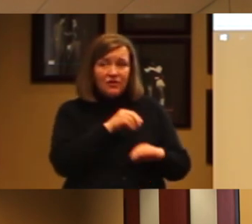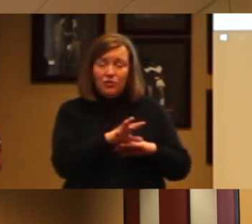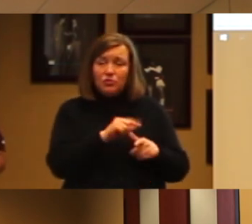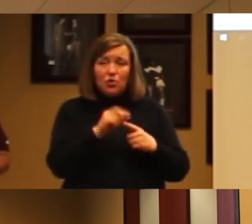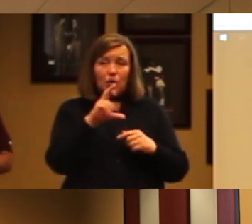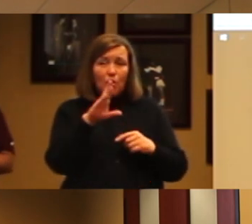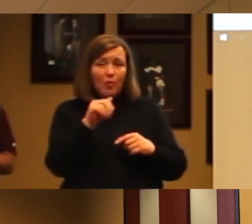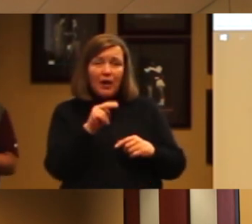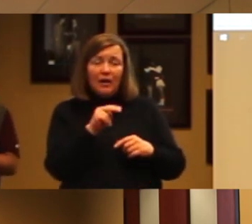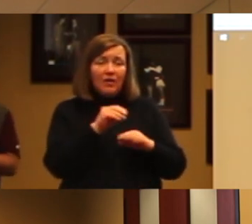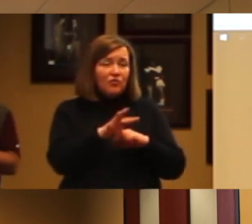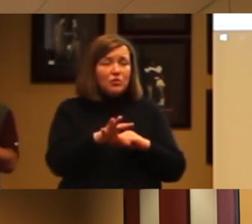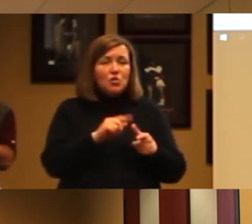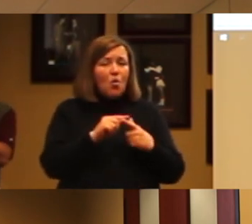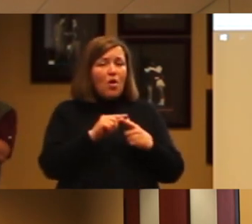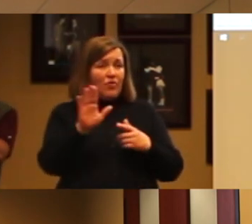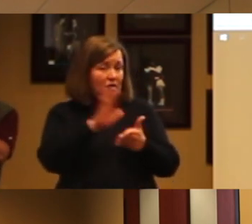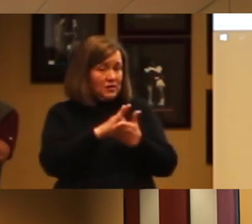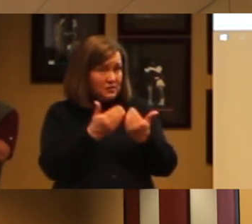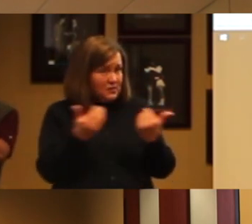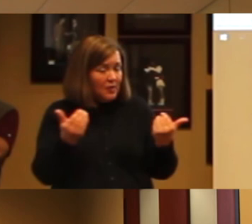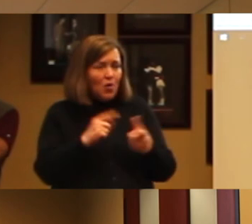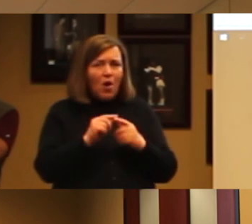or? It is through